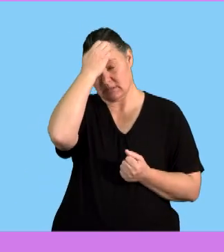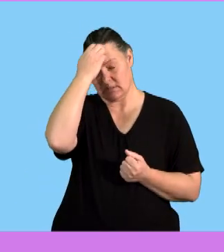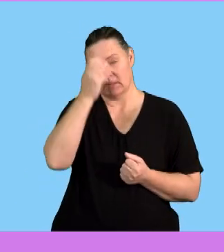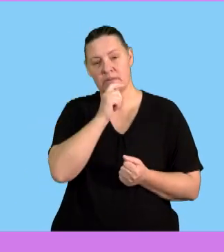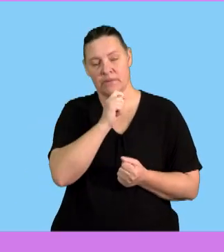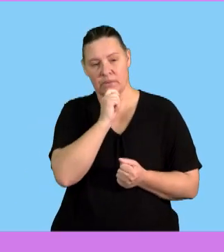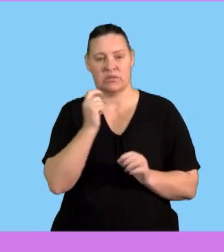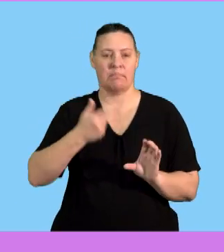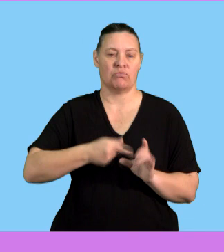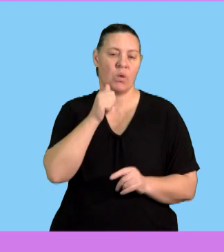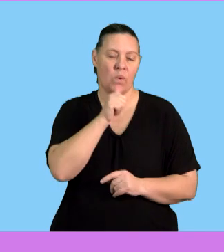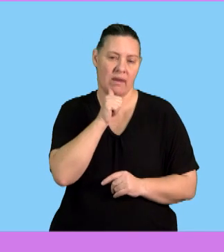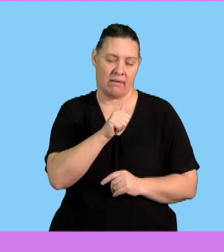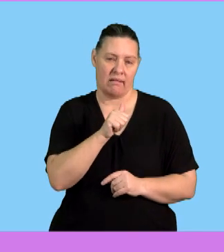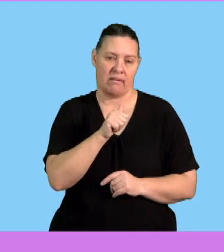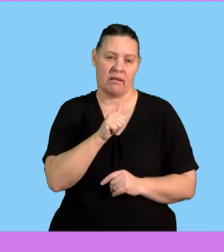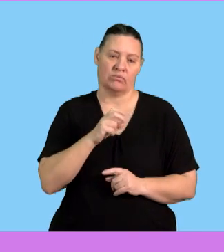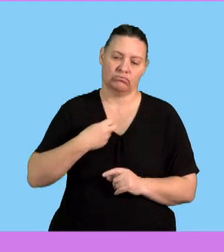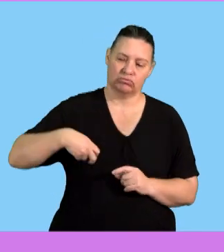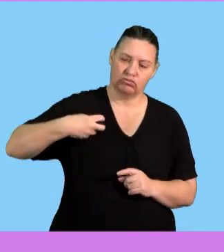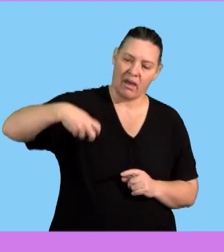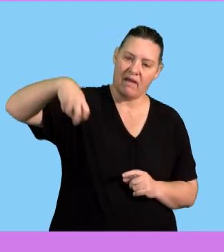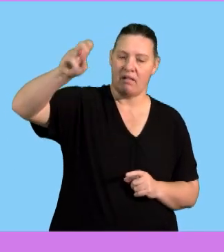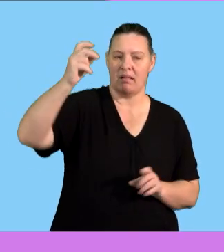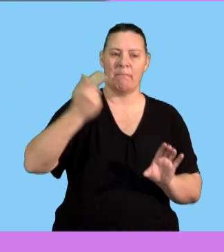on petrol when traveling.